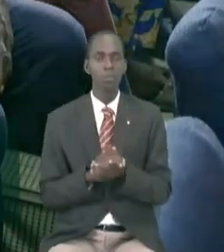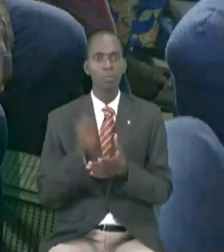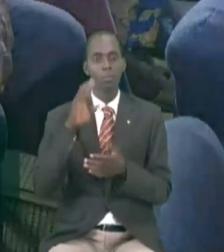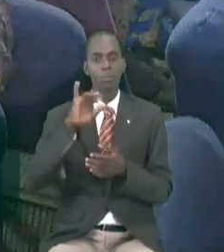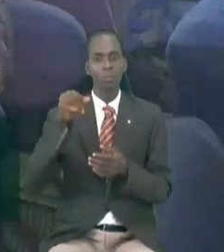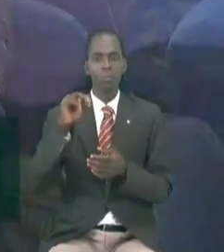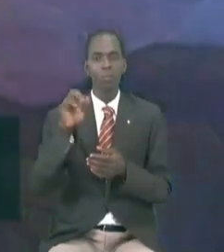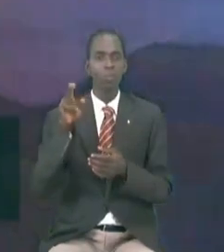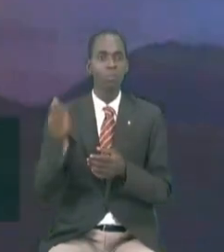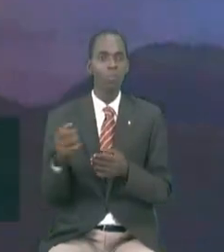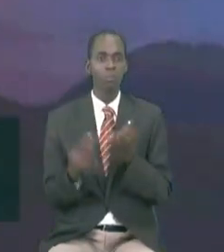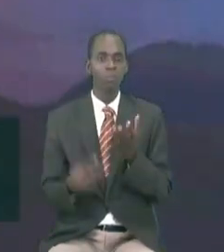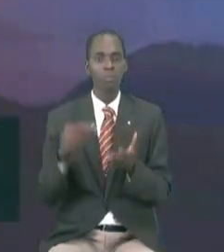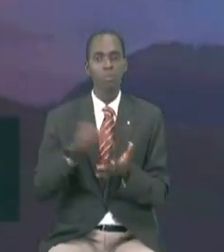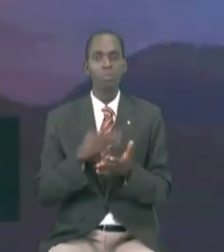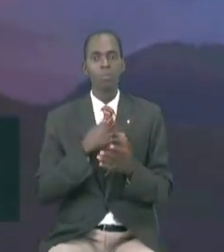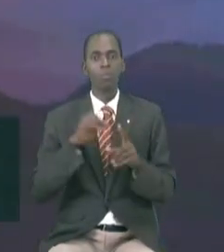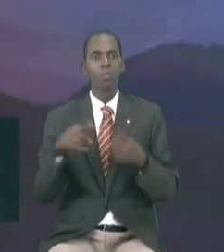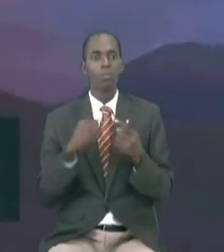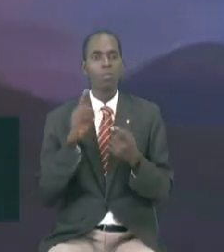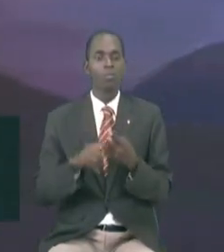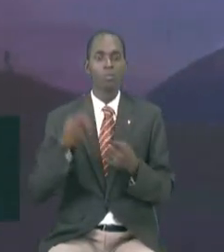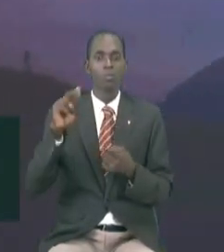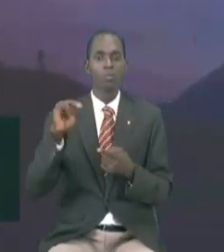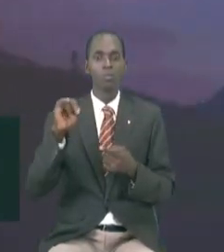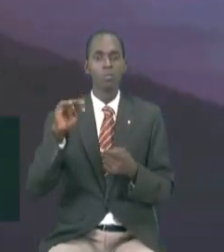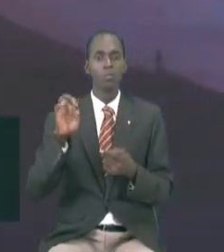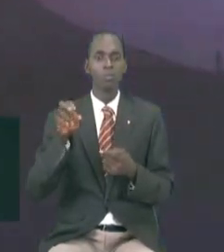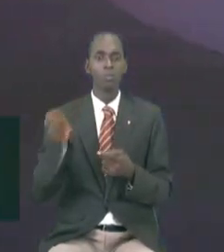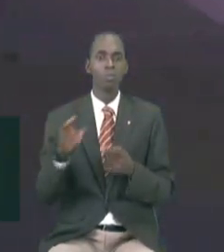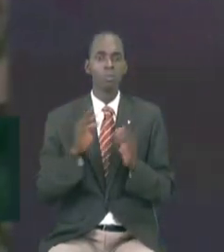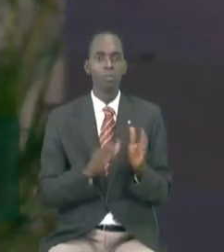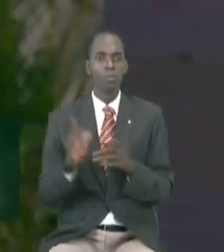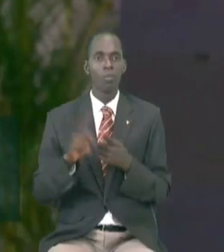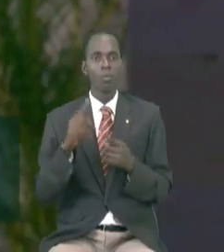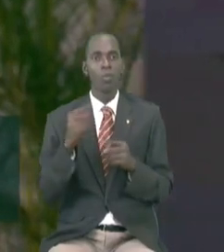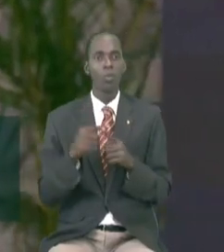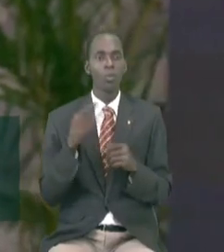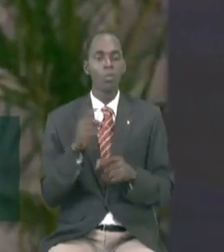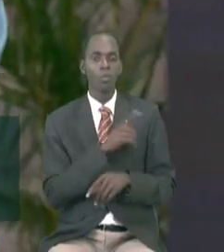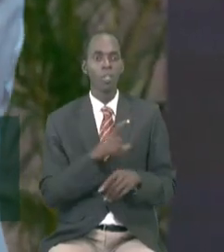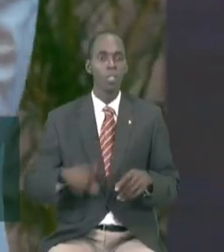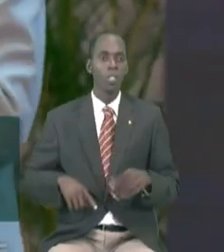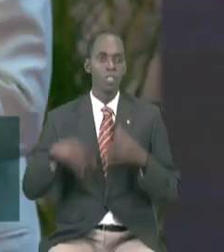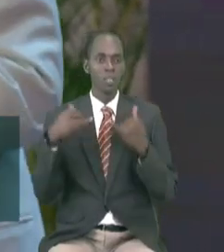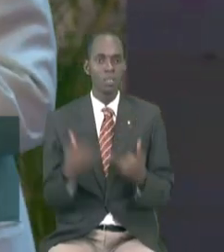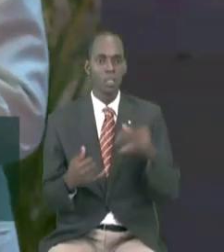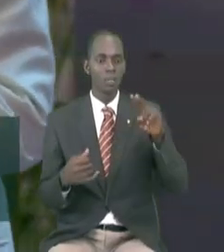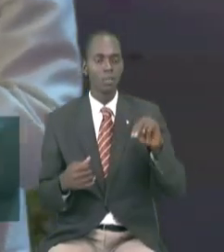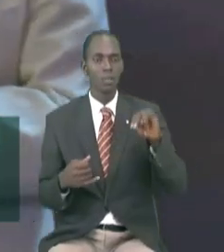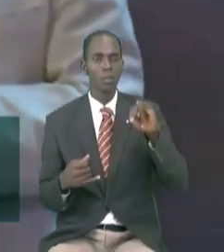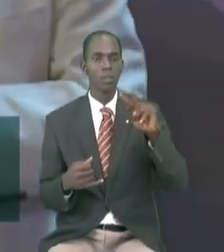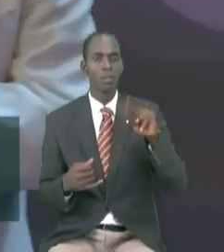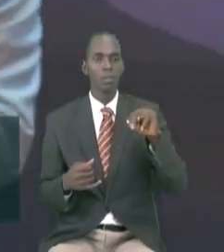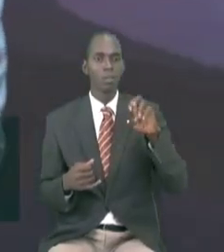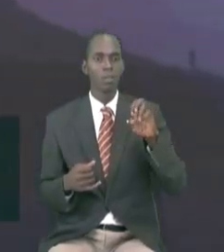Now Nineveh was an exceeding great city of 3 days journey. And then